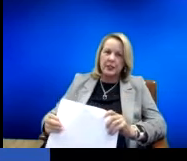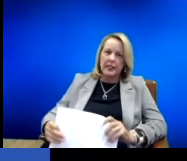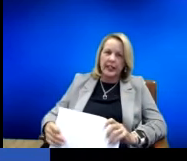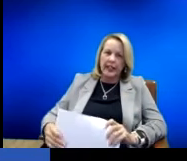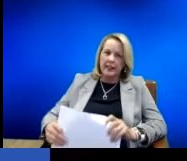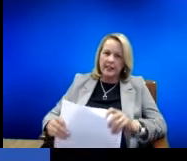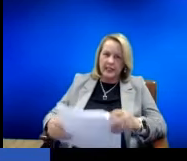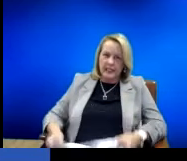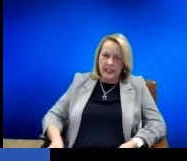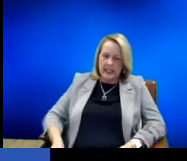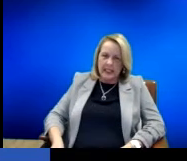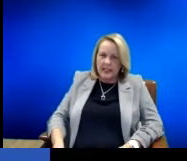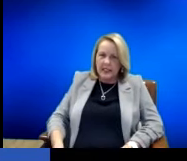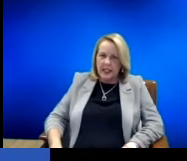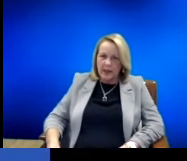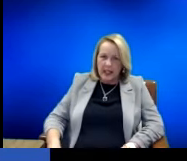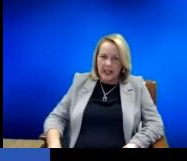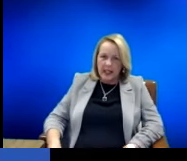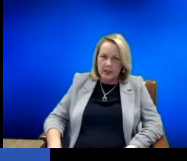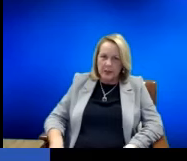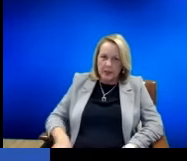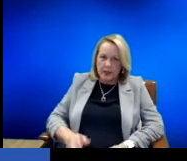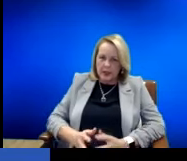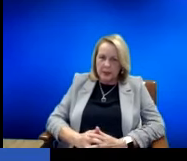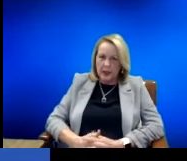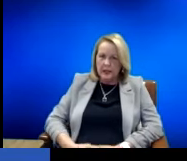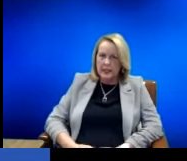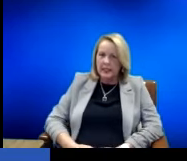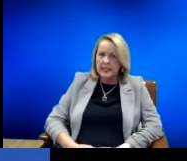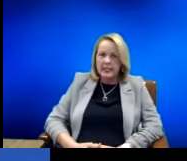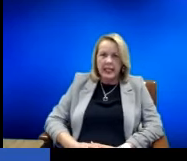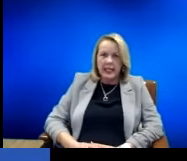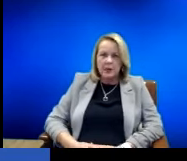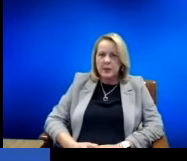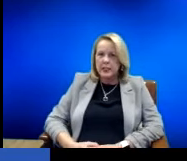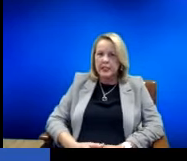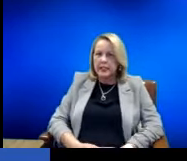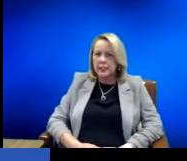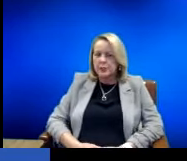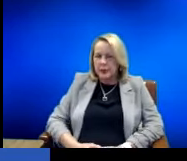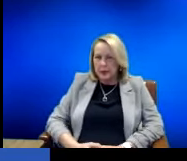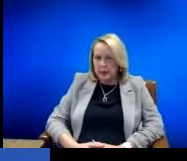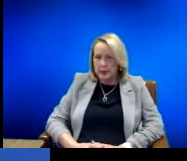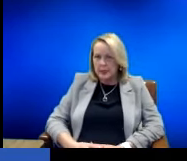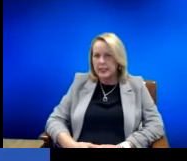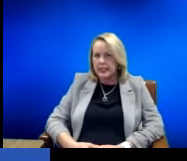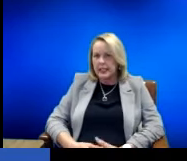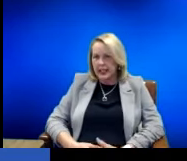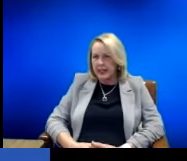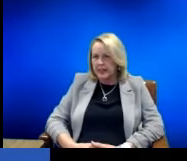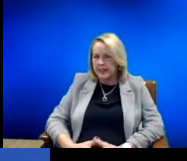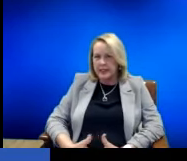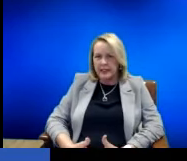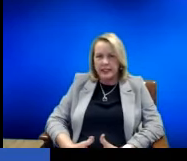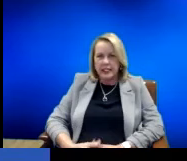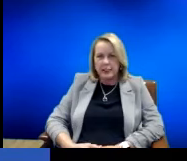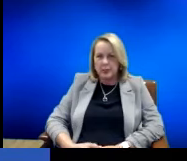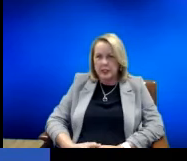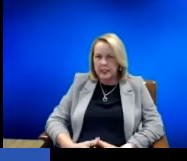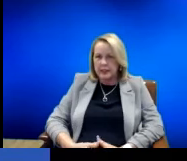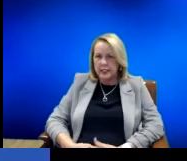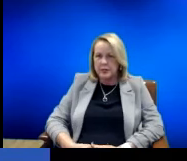Contributing to an account is easy. There's an online contribution process. Anyone can contribute to the account.